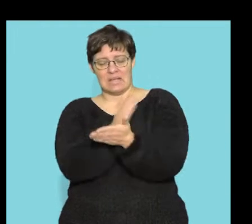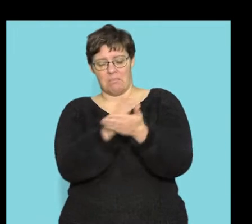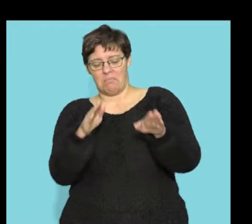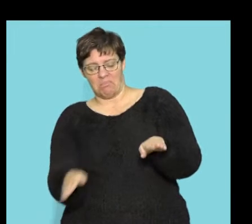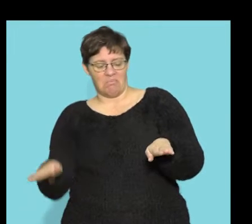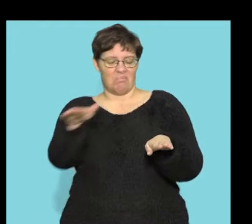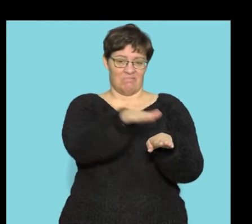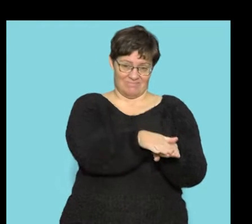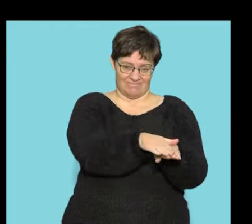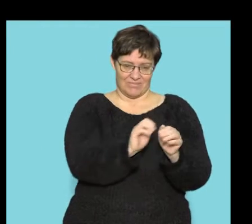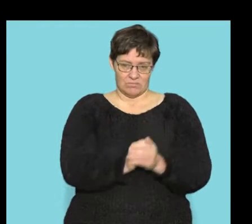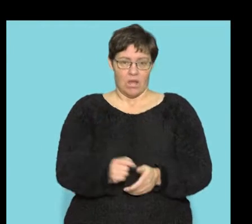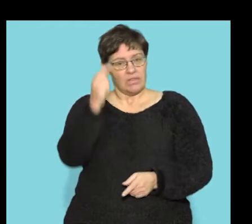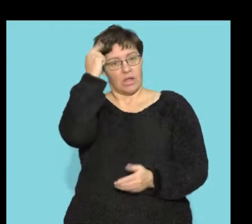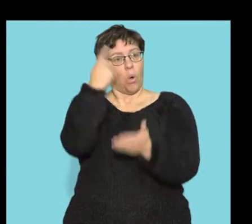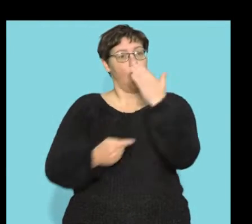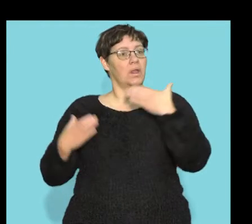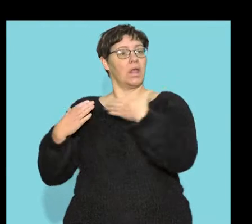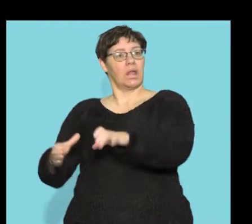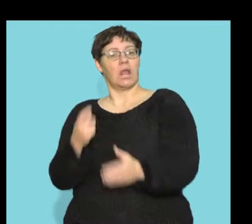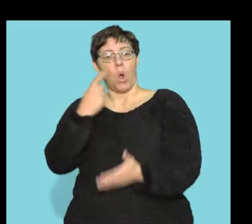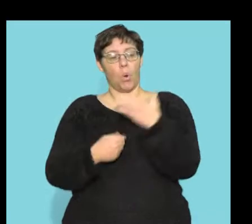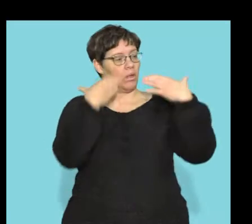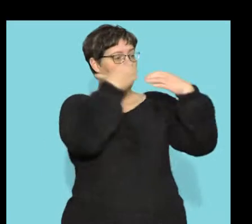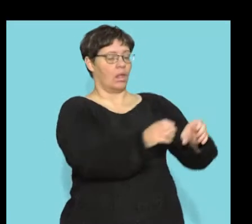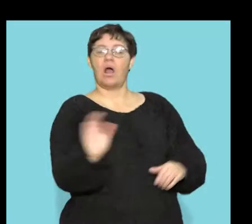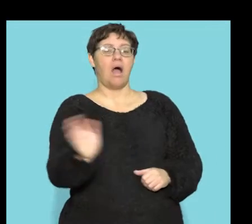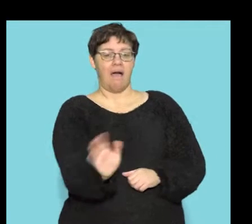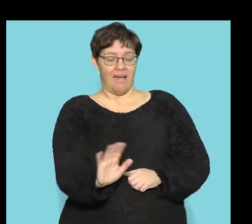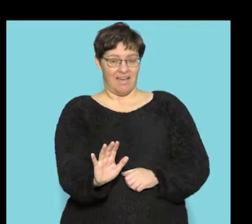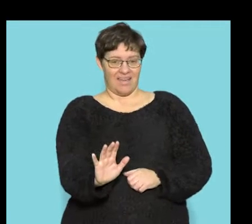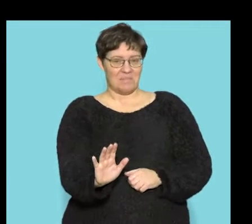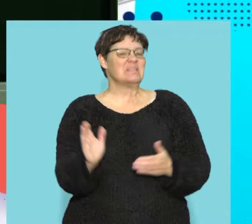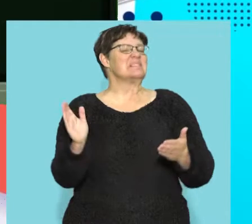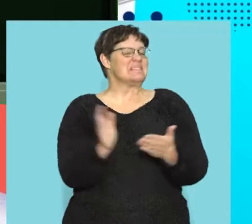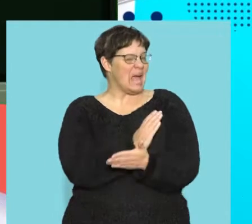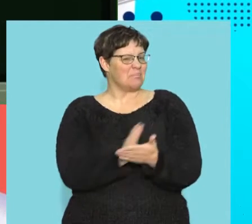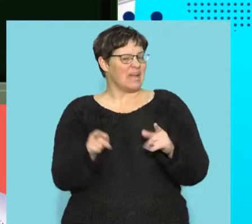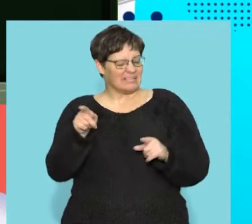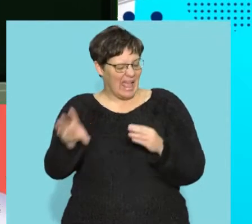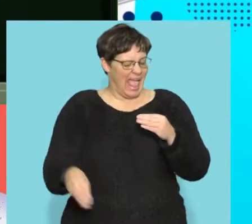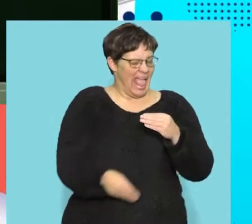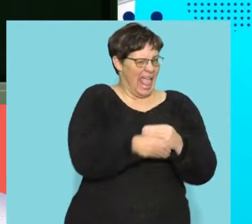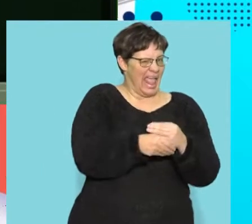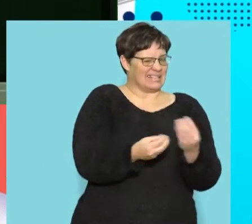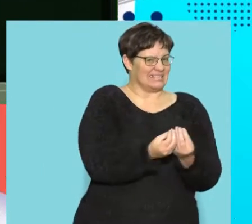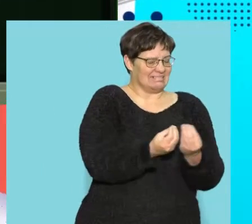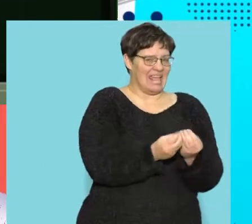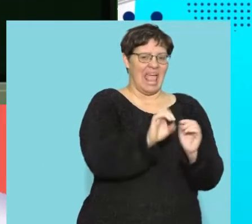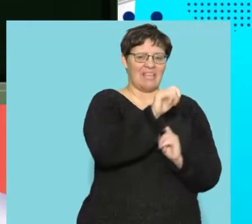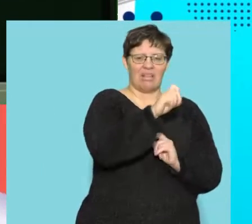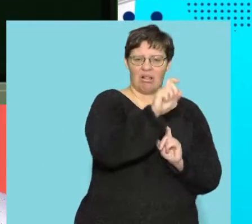two. So that's why keep in mind that yes, paper one deals with your financials, but it can also